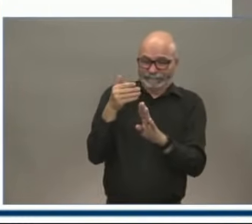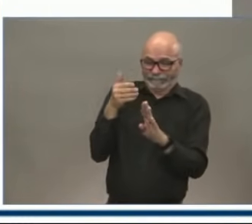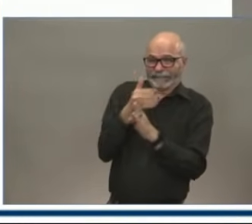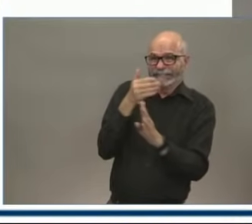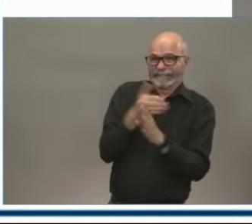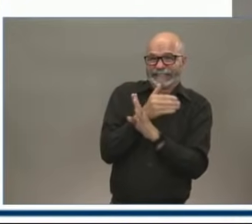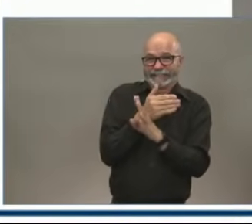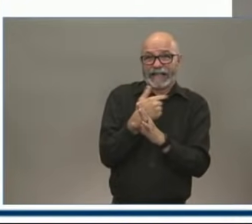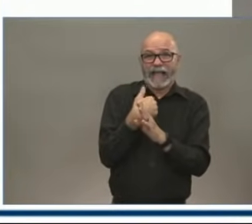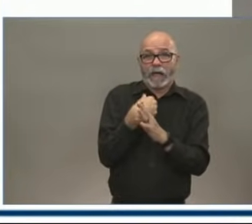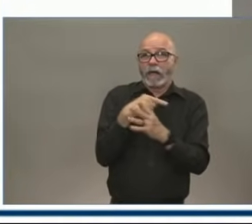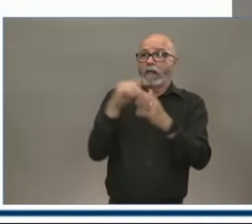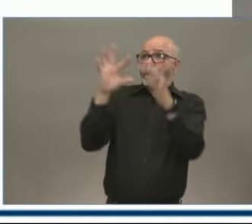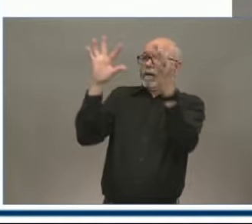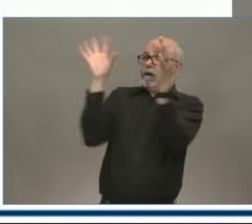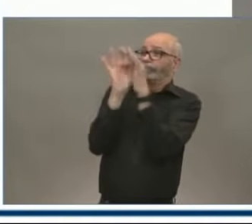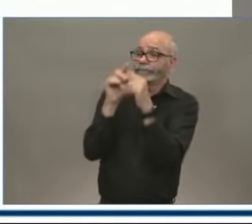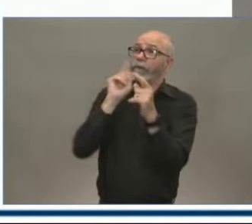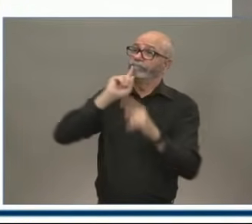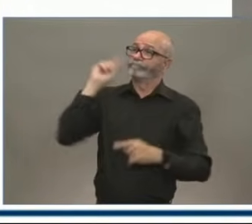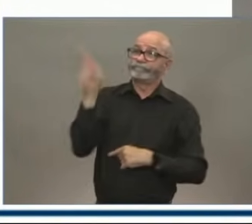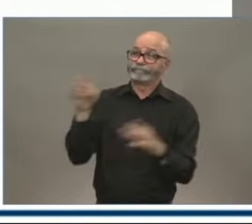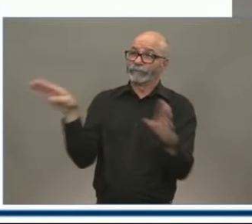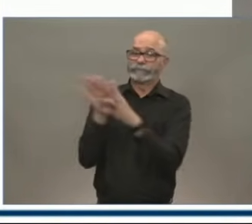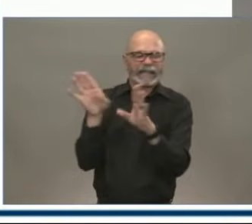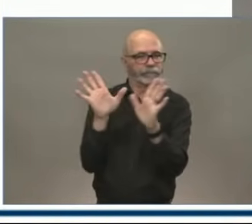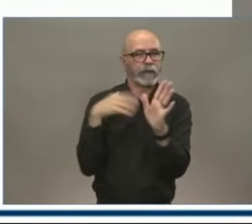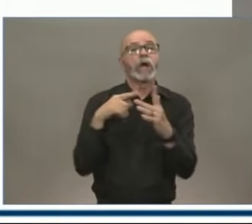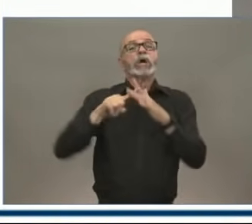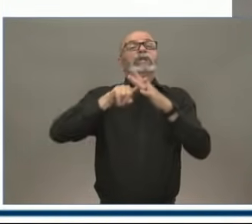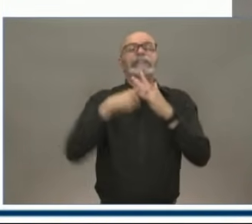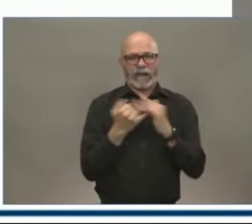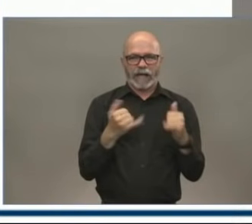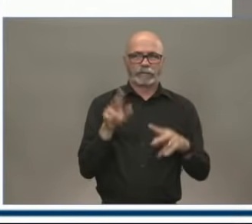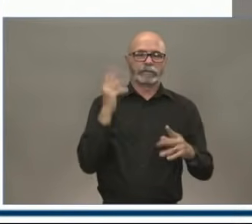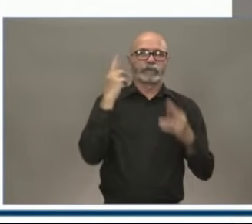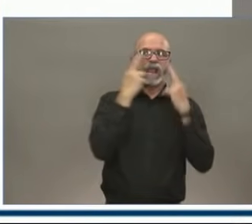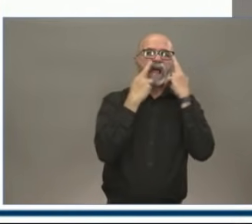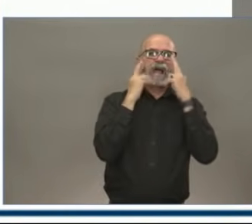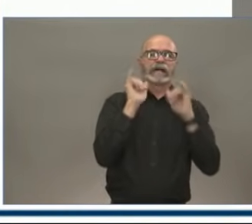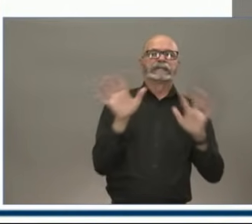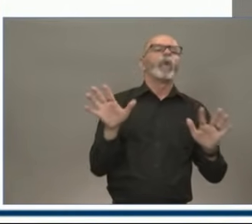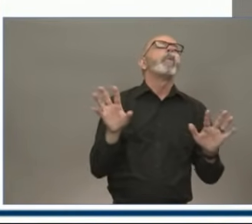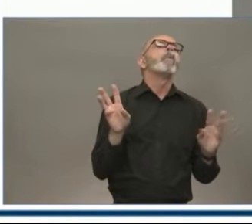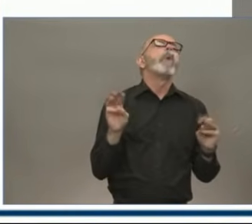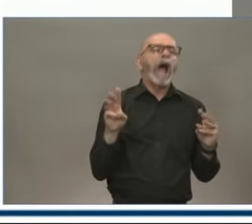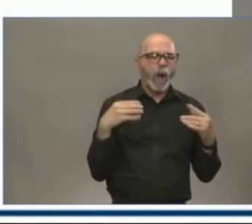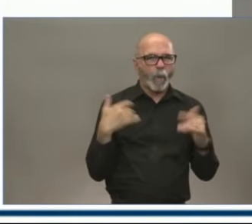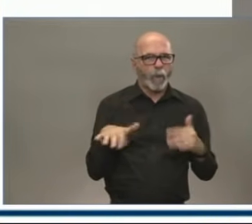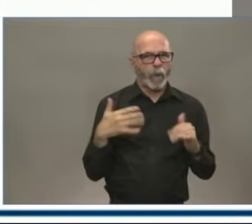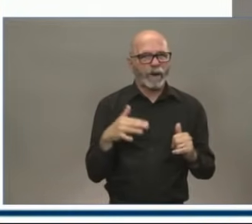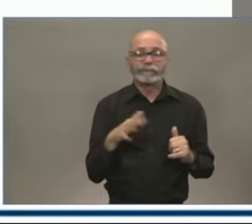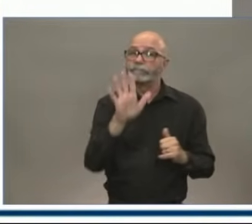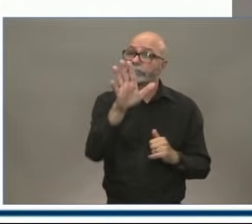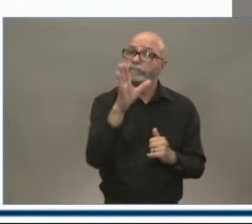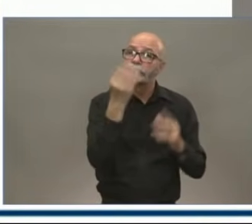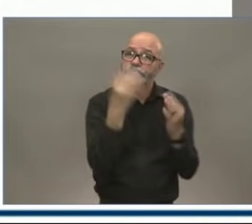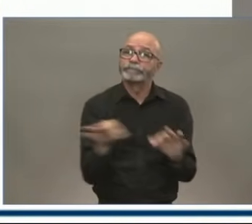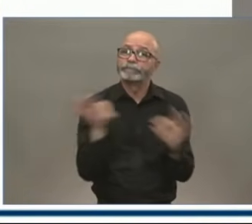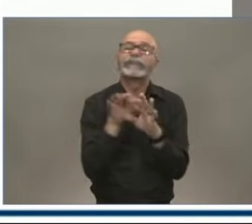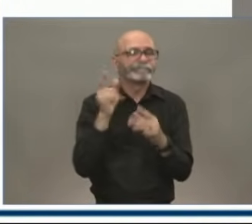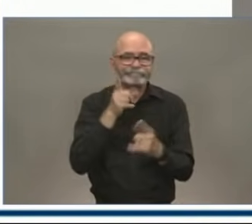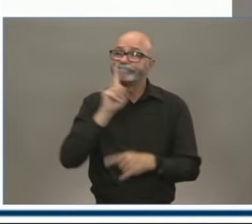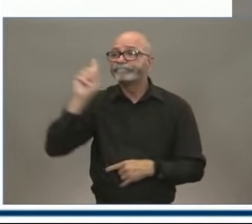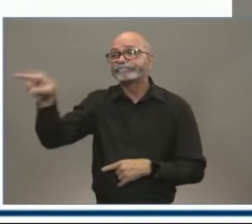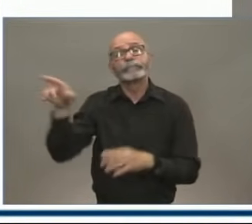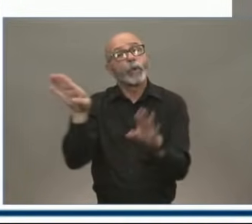the restrictions in place. That doesn't mean the restrictions weren't necessary. They were absolutely necessary to make sure